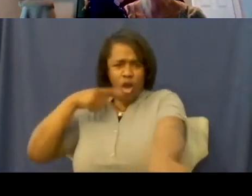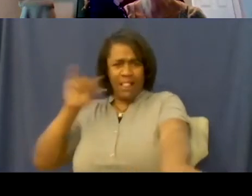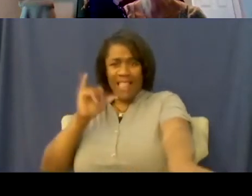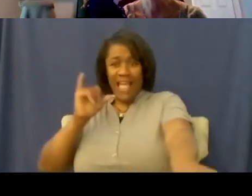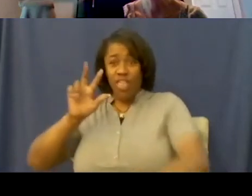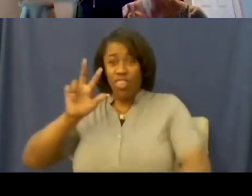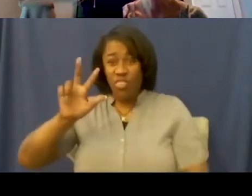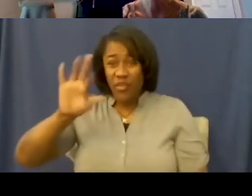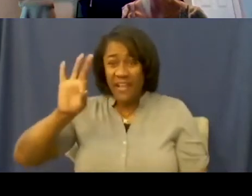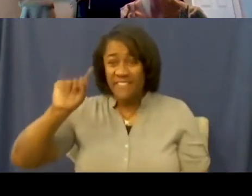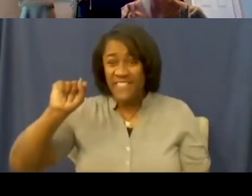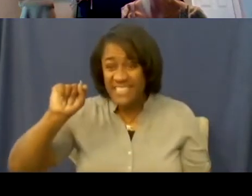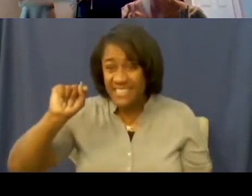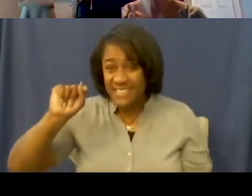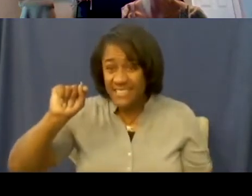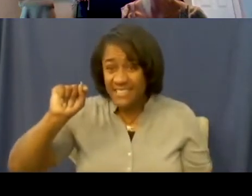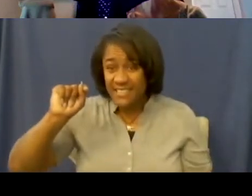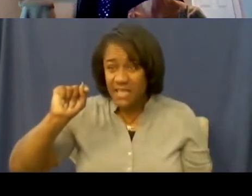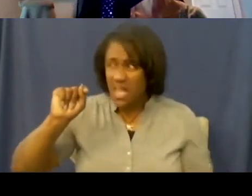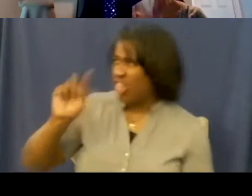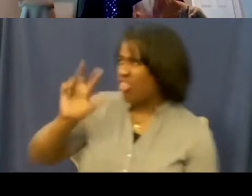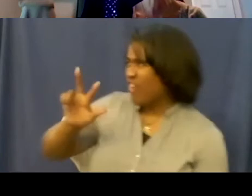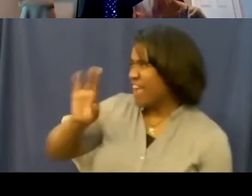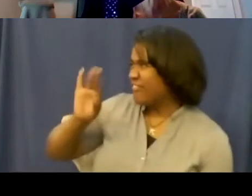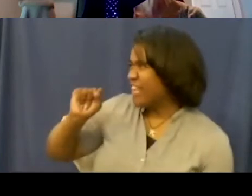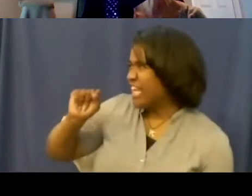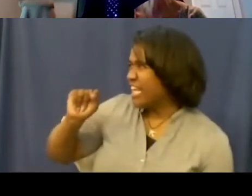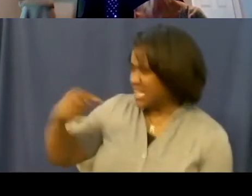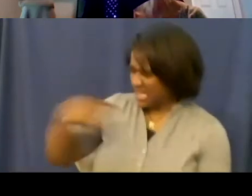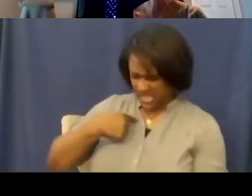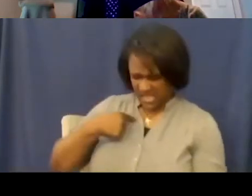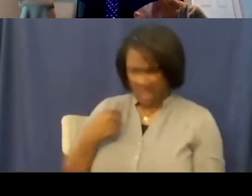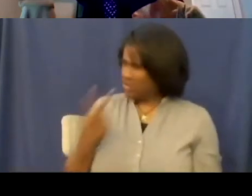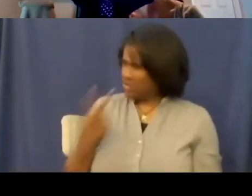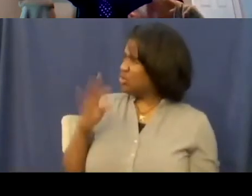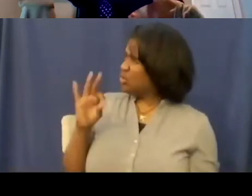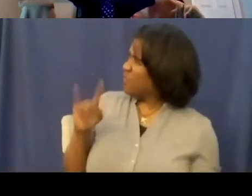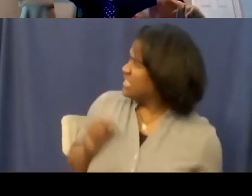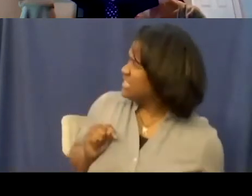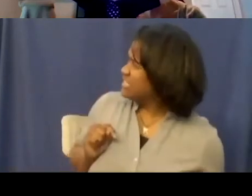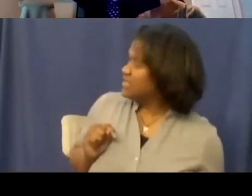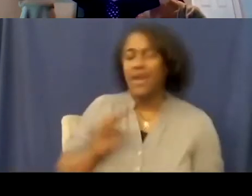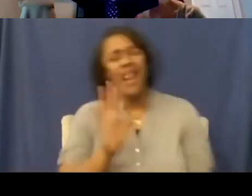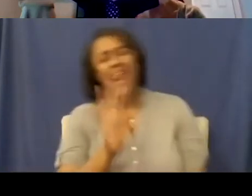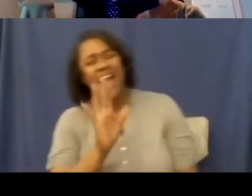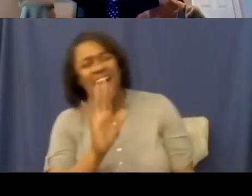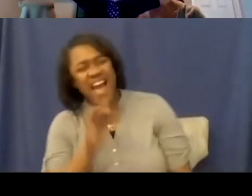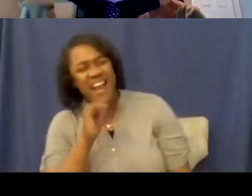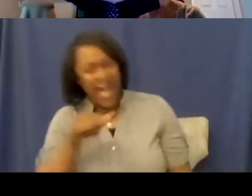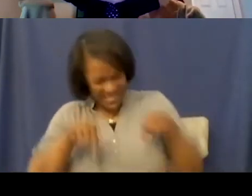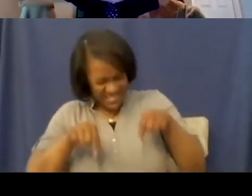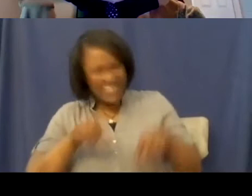feet. 3 feet. I only have 2 feet. No, 3 feet is